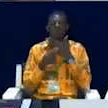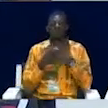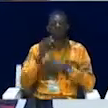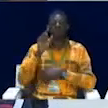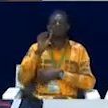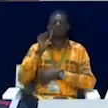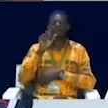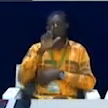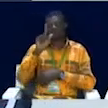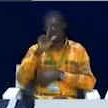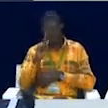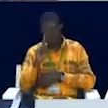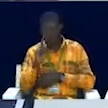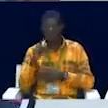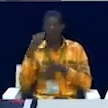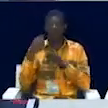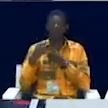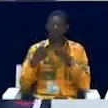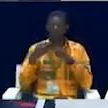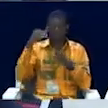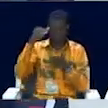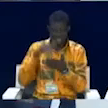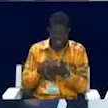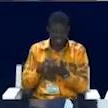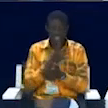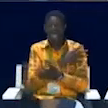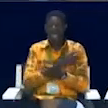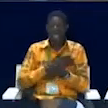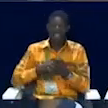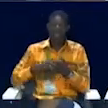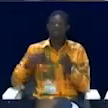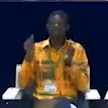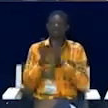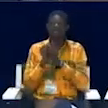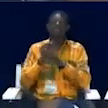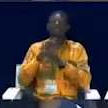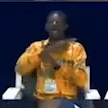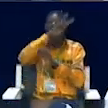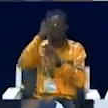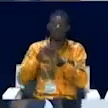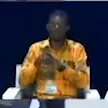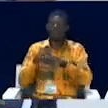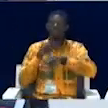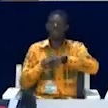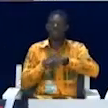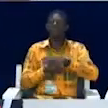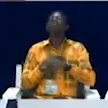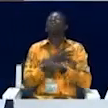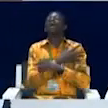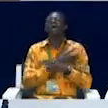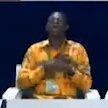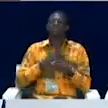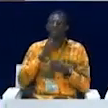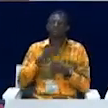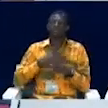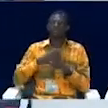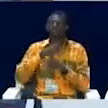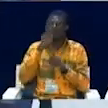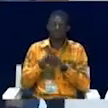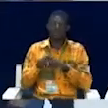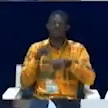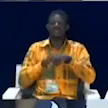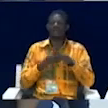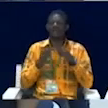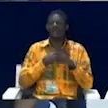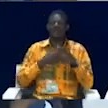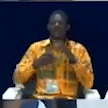November 2021, the word came again, my appointed time. Indeed, my appointed time came,